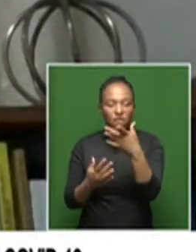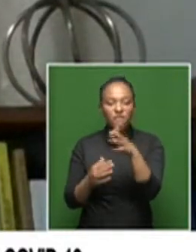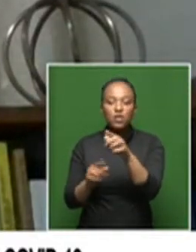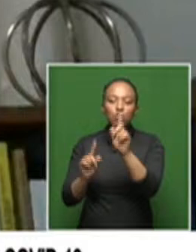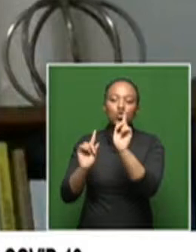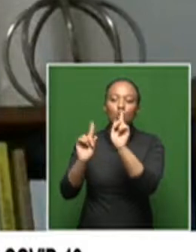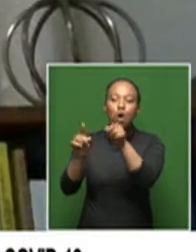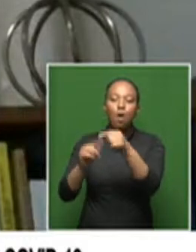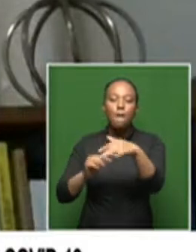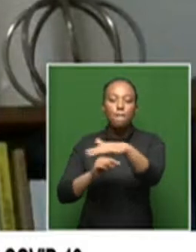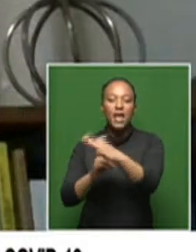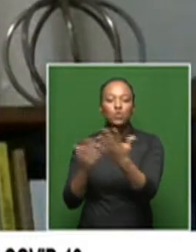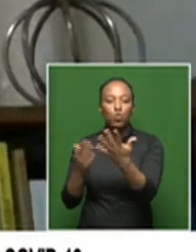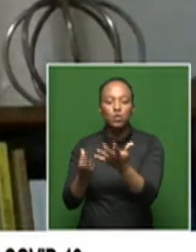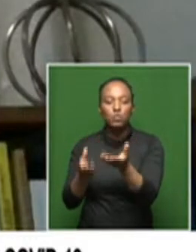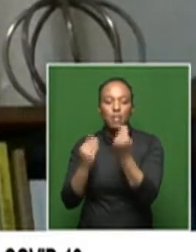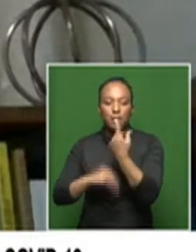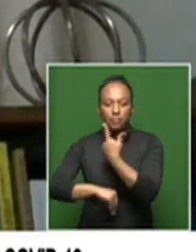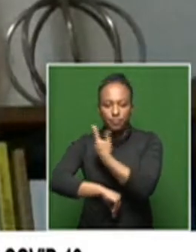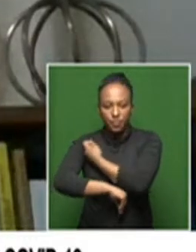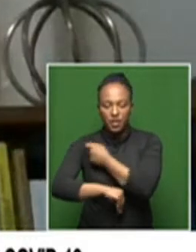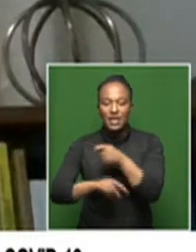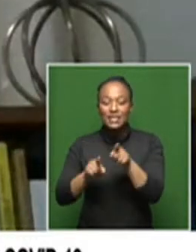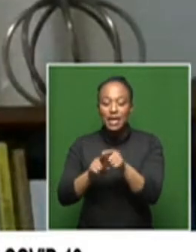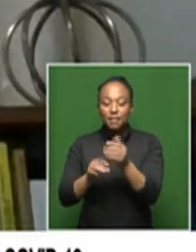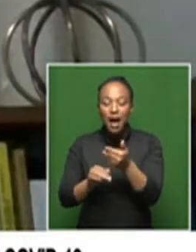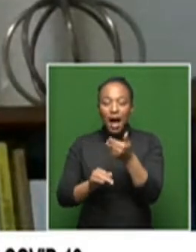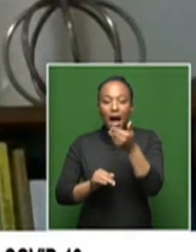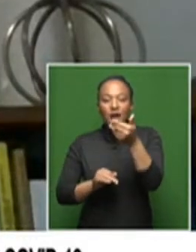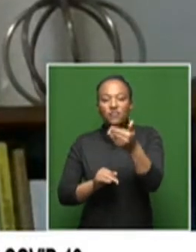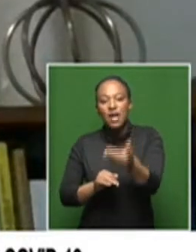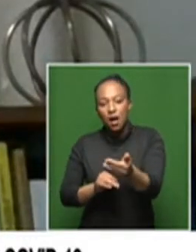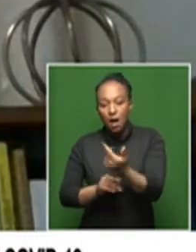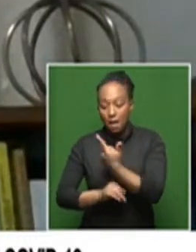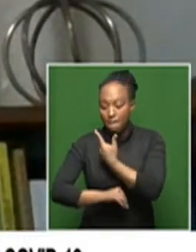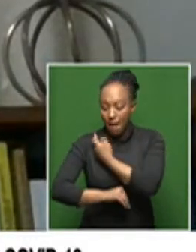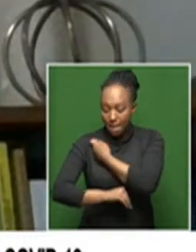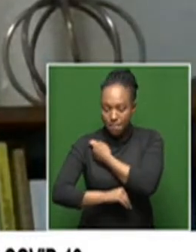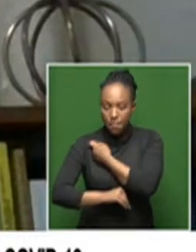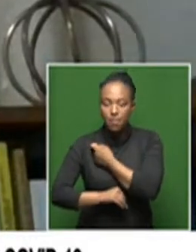but also after vaccination, receiving a message